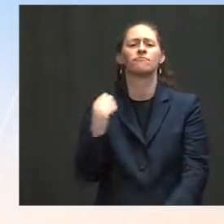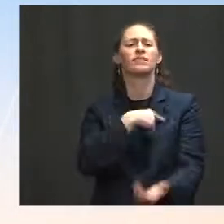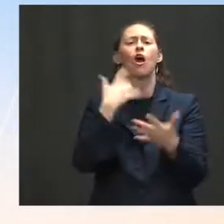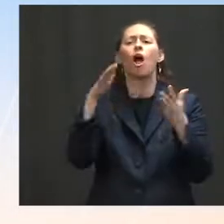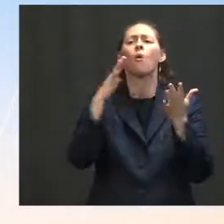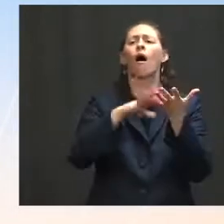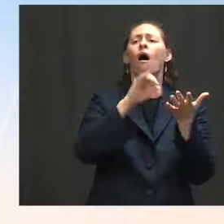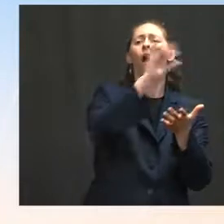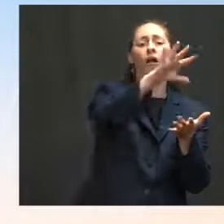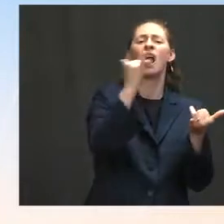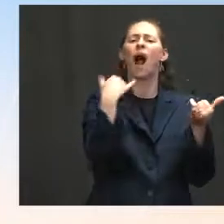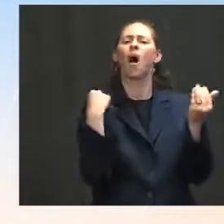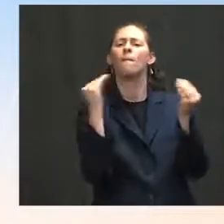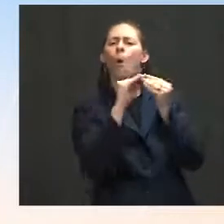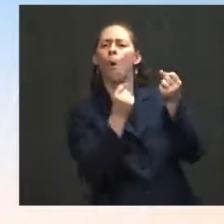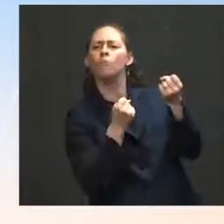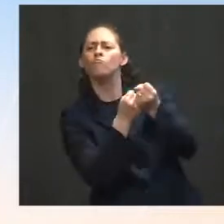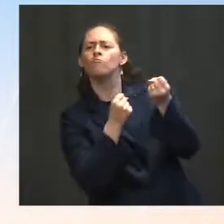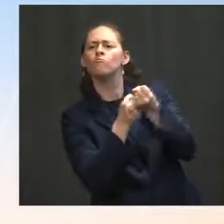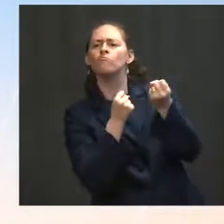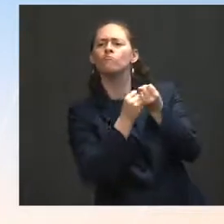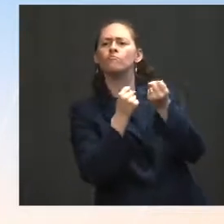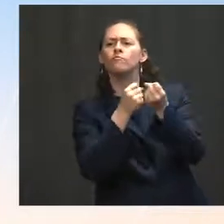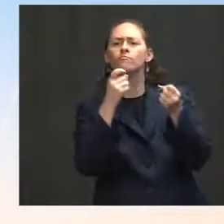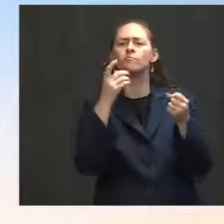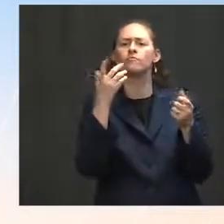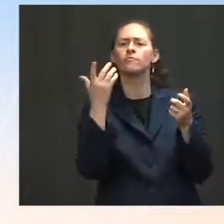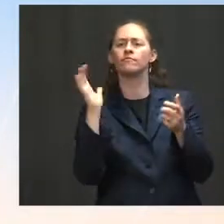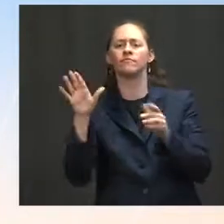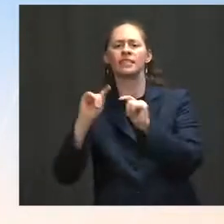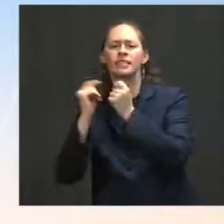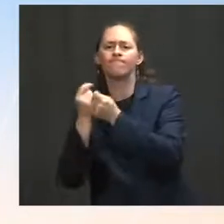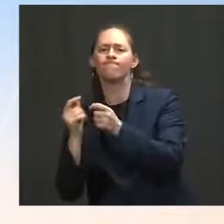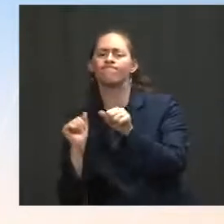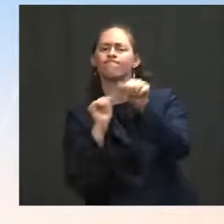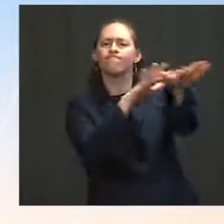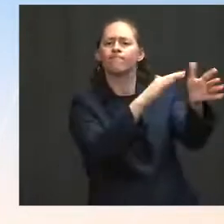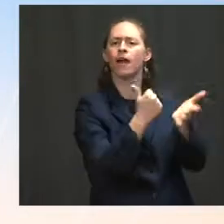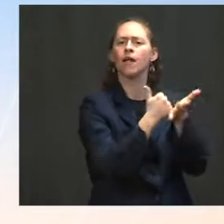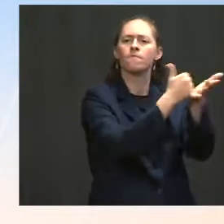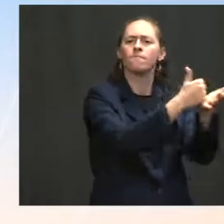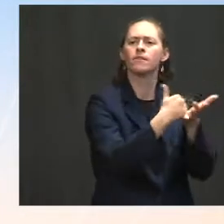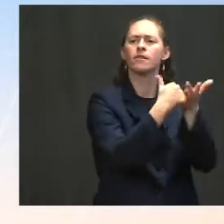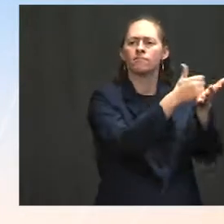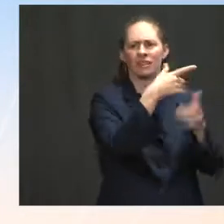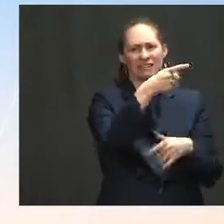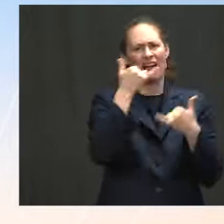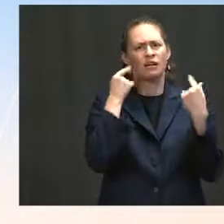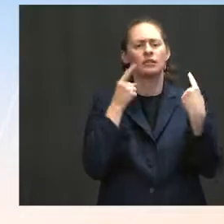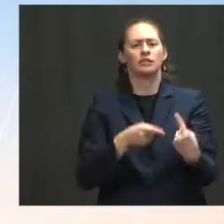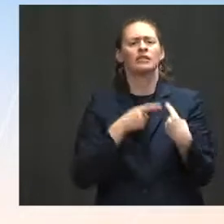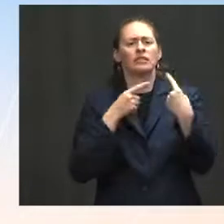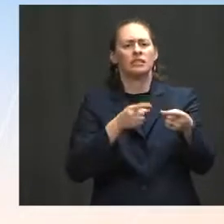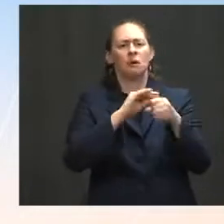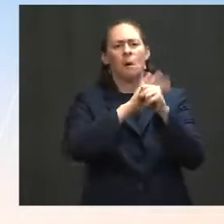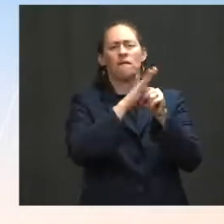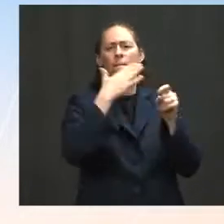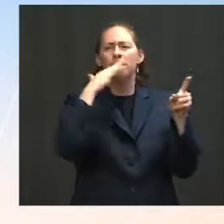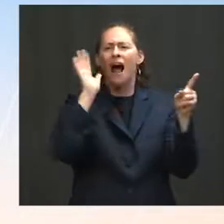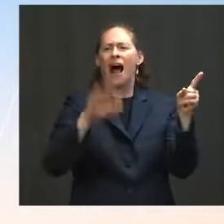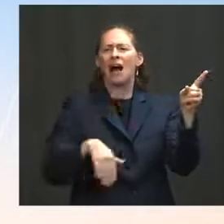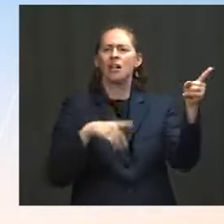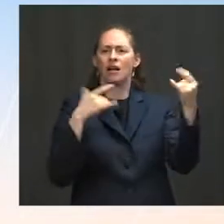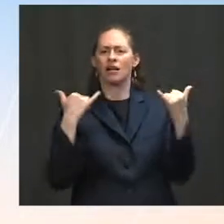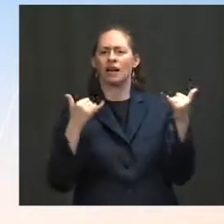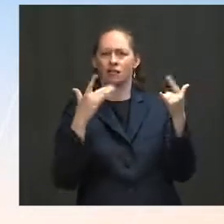response efforts. We recognize the difficult situation Indonesia currently finds itself in with a surge of COVID cases, and our thoughts are with